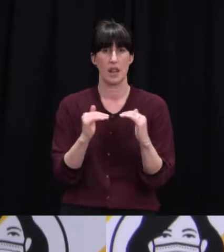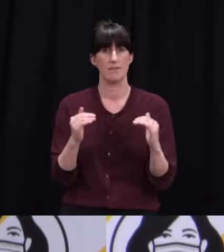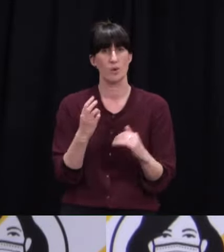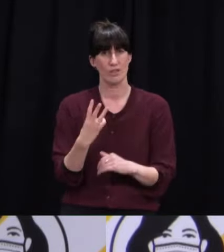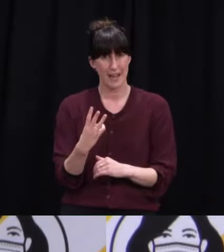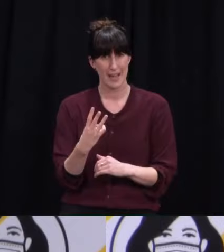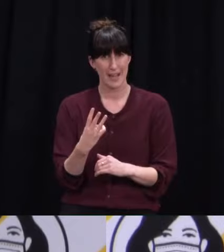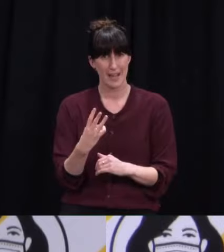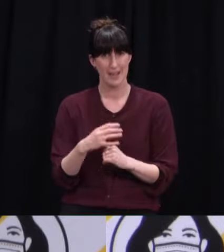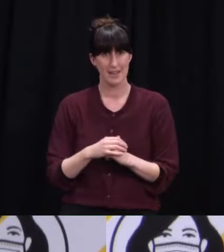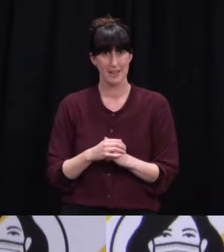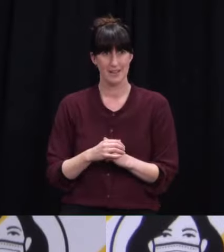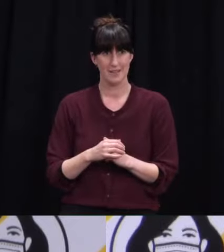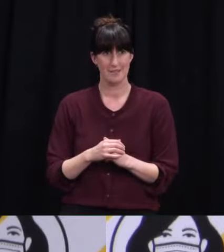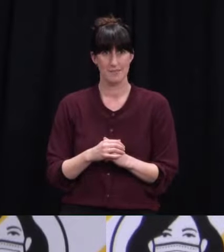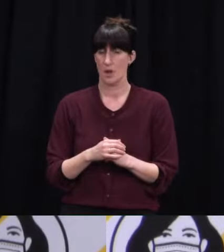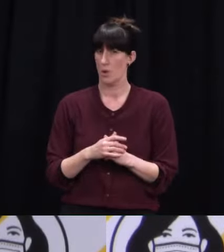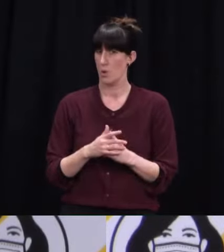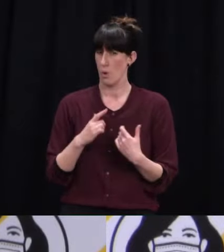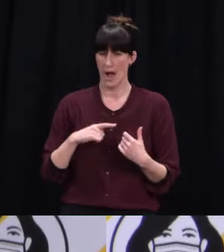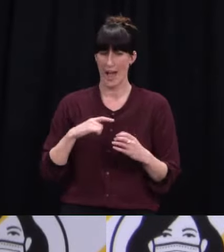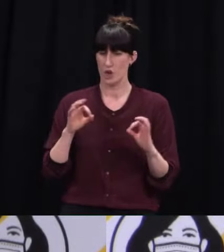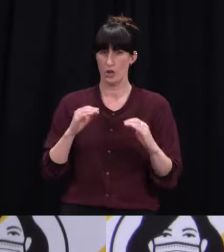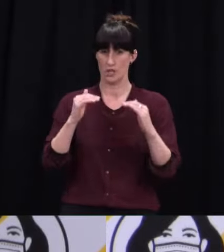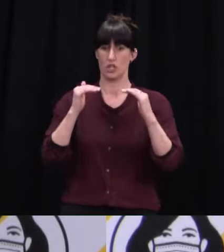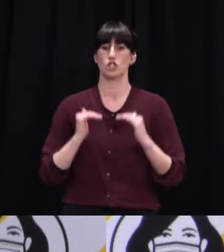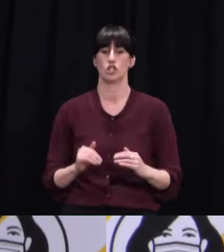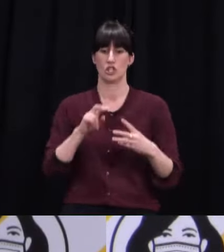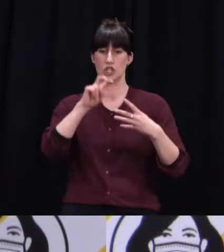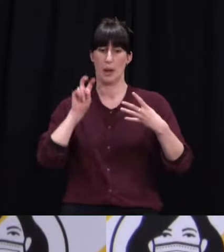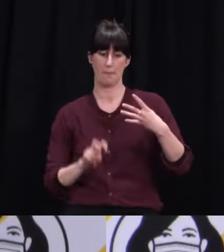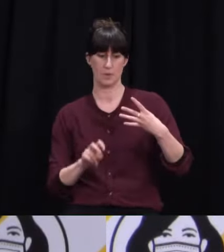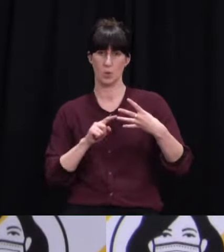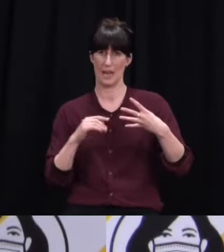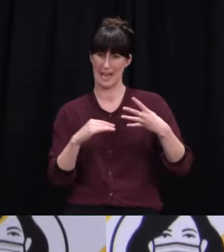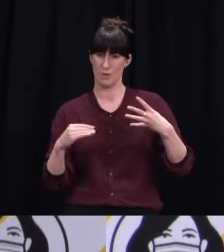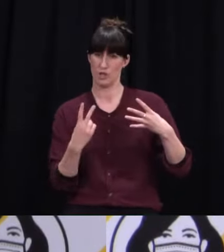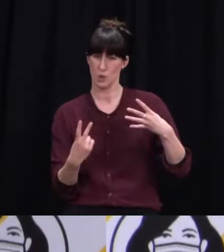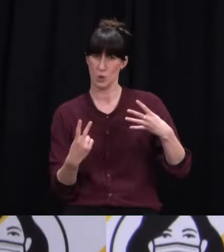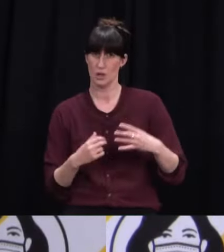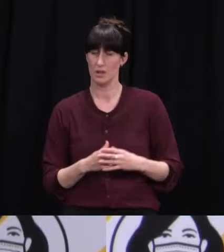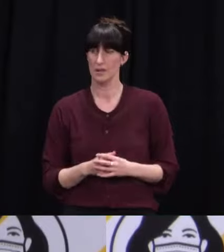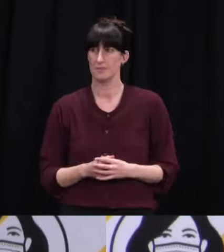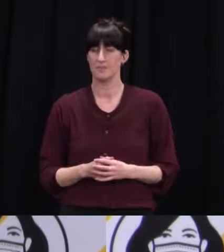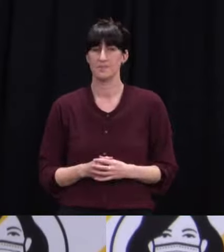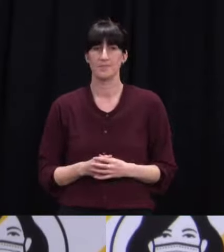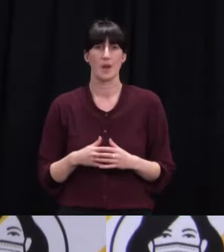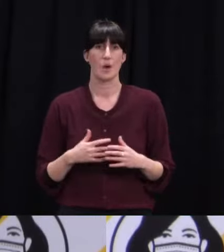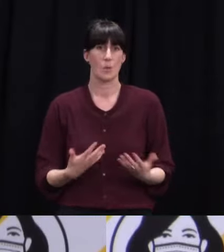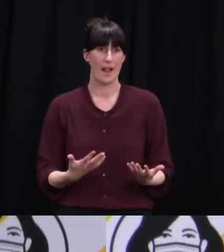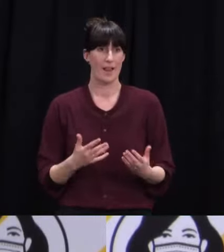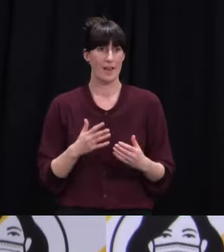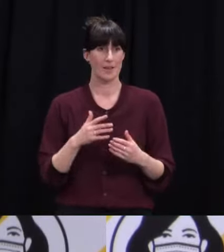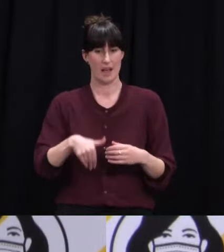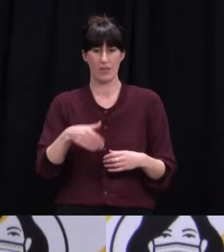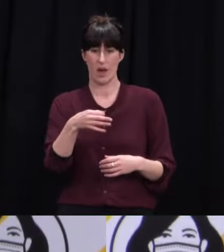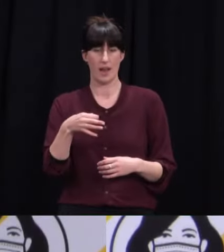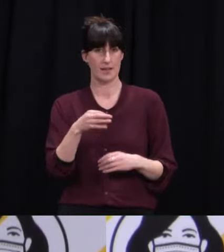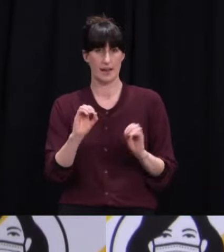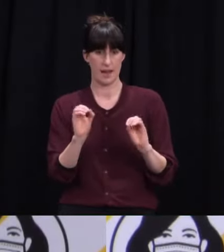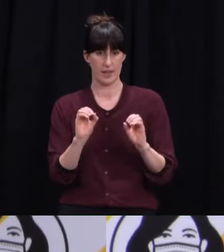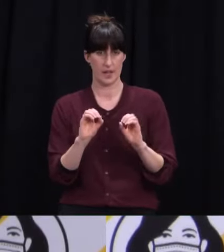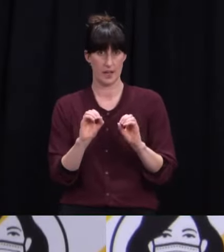levels? It will be 3, not 2 that it's going to? It's not just cases, it's also risk of cases that we take into account when we decide what the alert levels